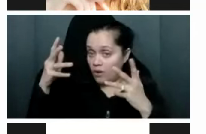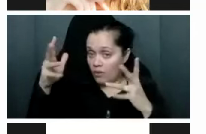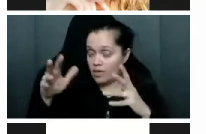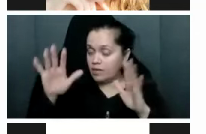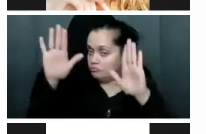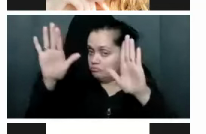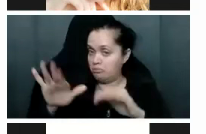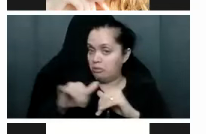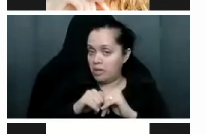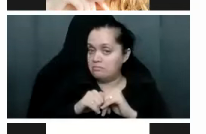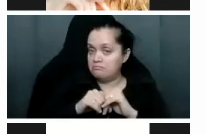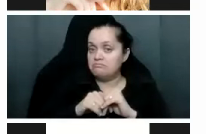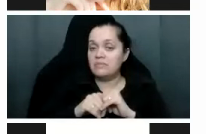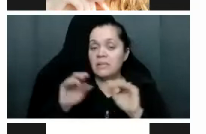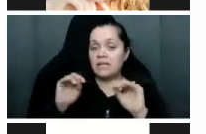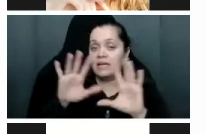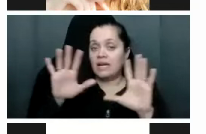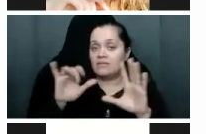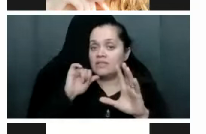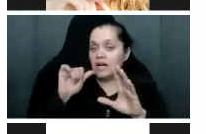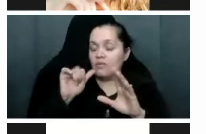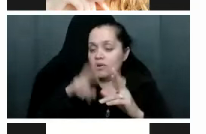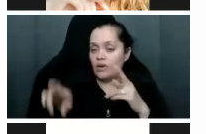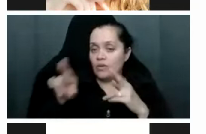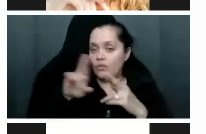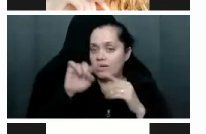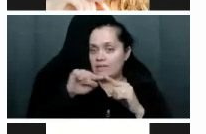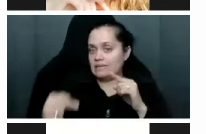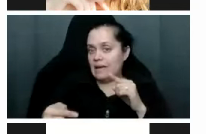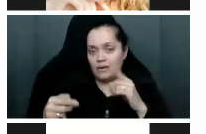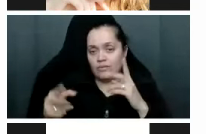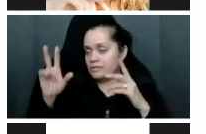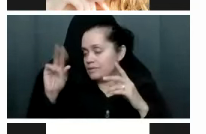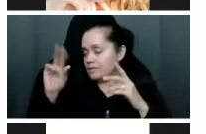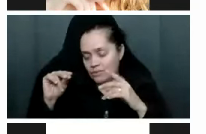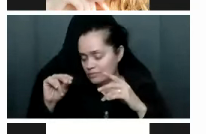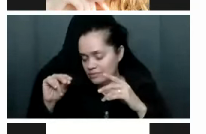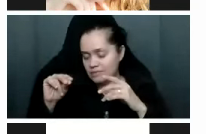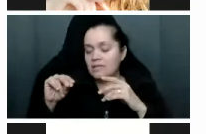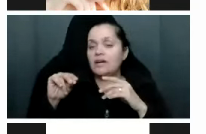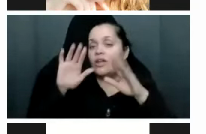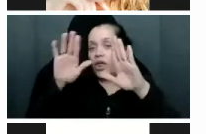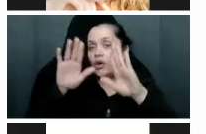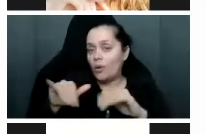great. Then obviously I would not round us down. No, then great.